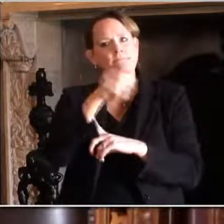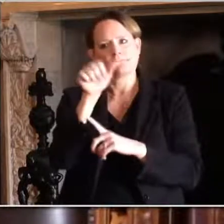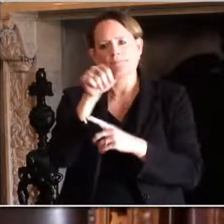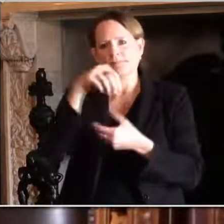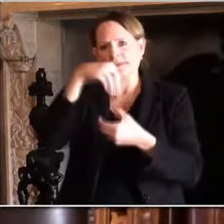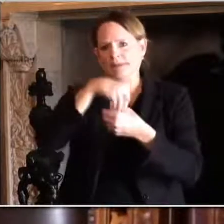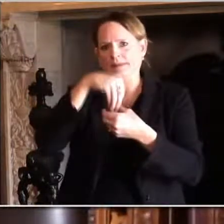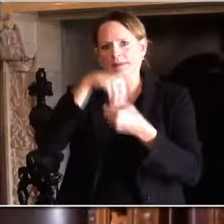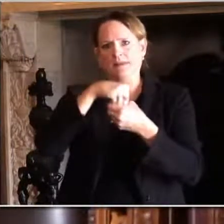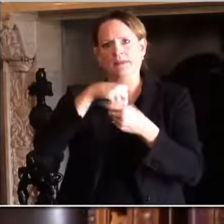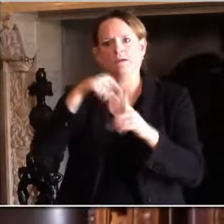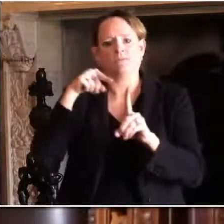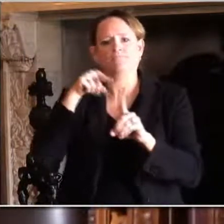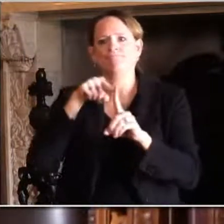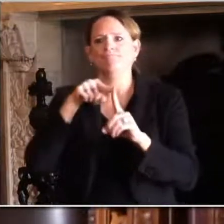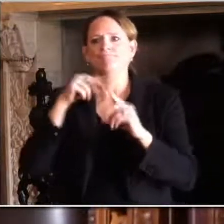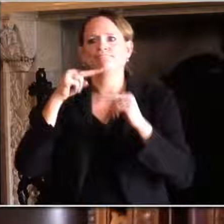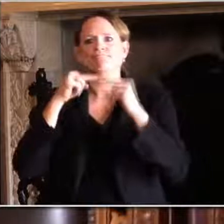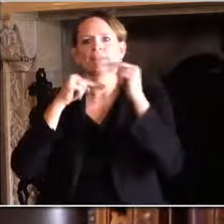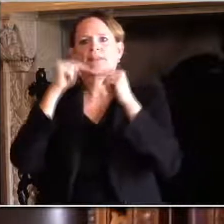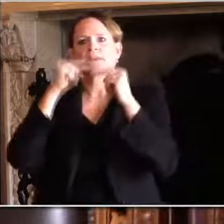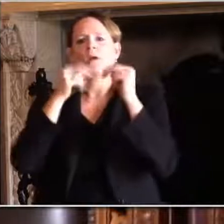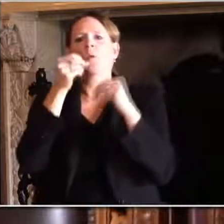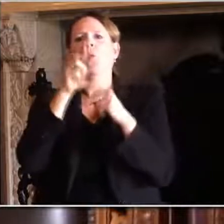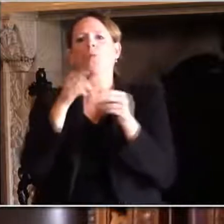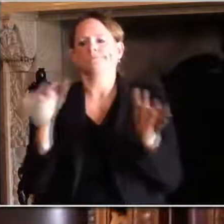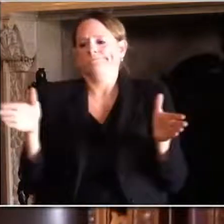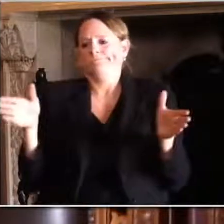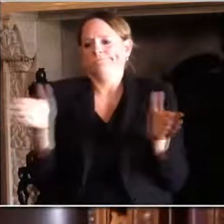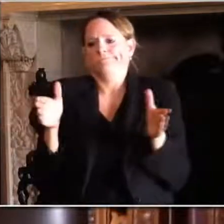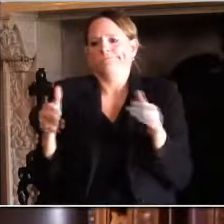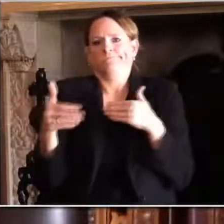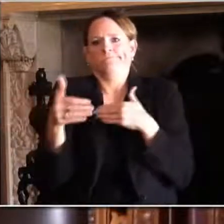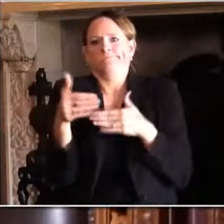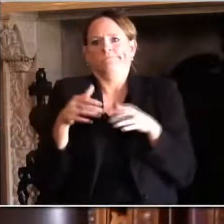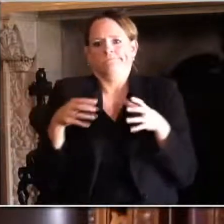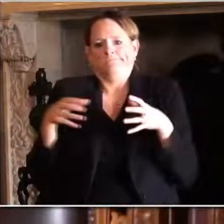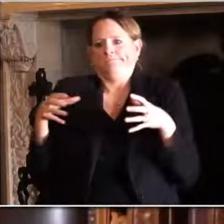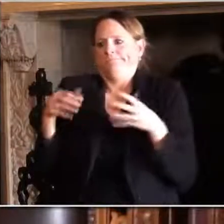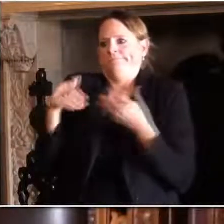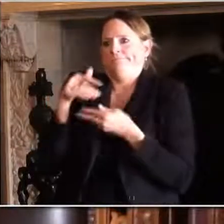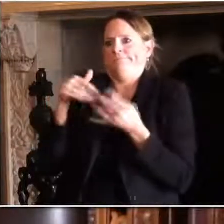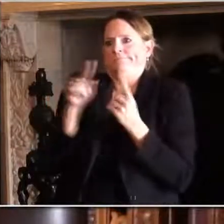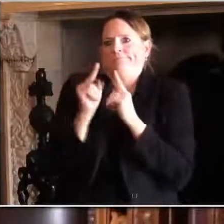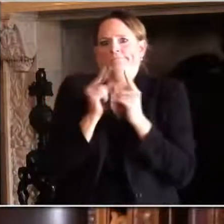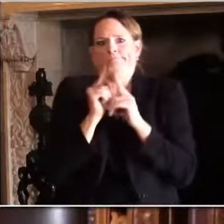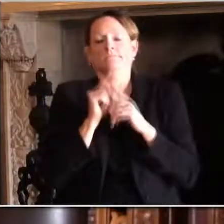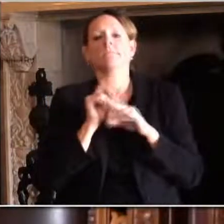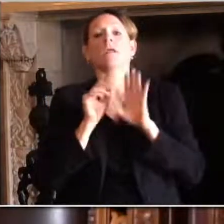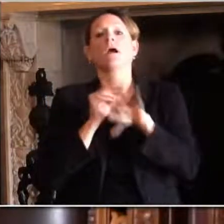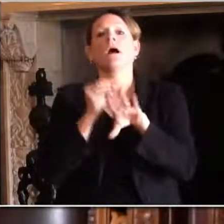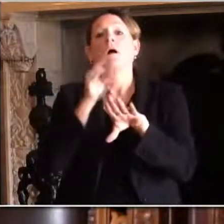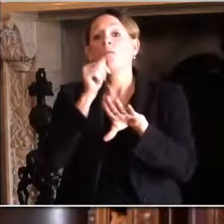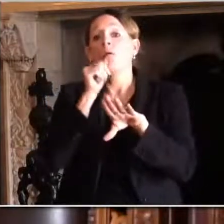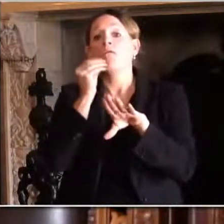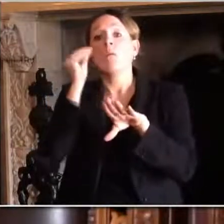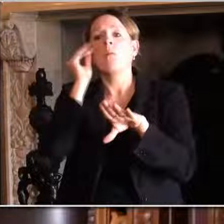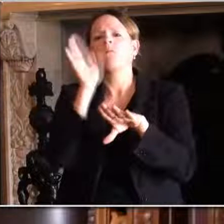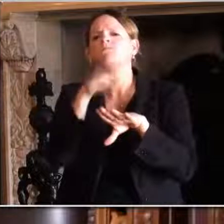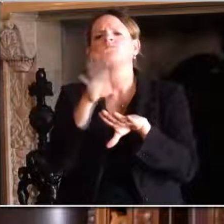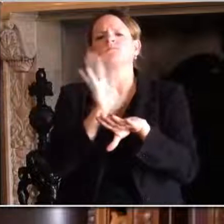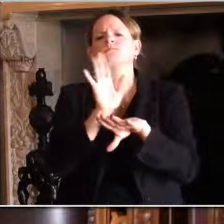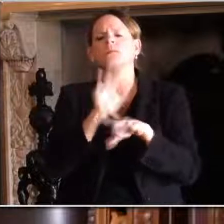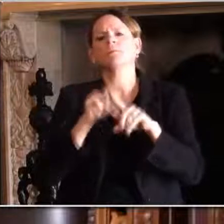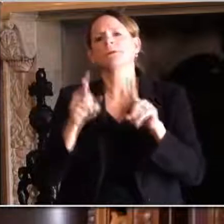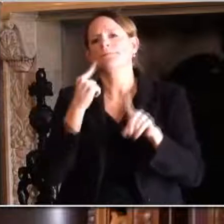enclosed space. So that does mean, with the exception of private residences. So if you are working in an office, for example, and there's another